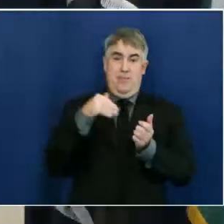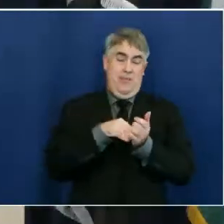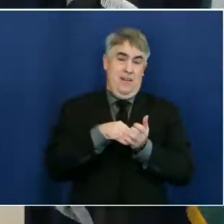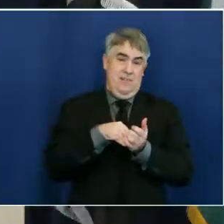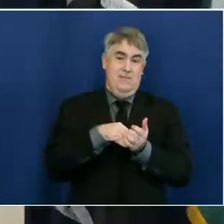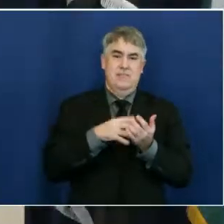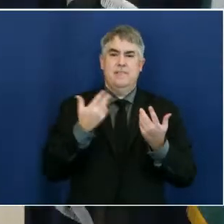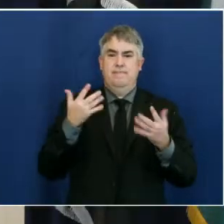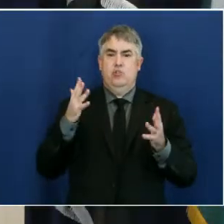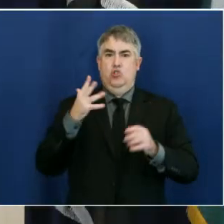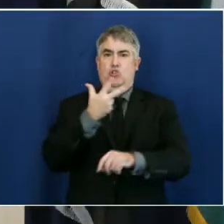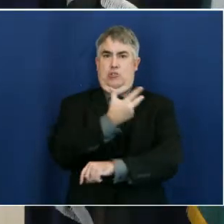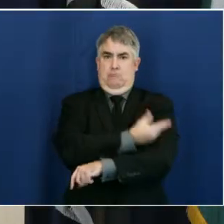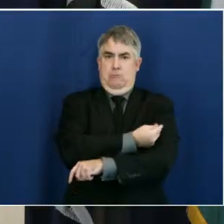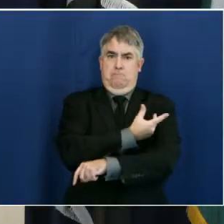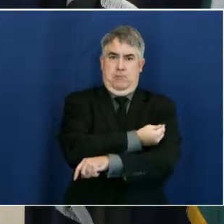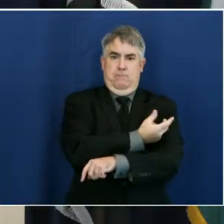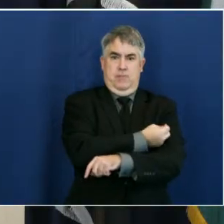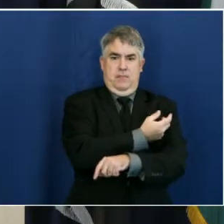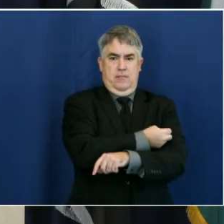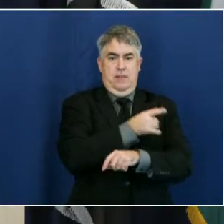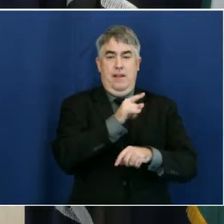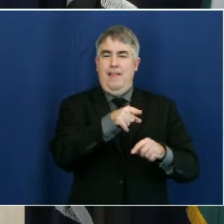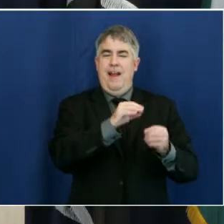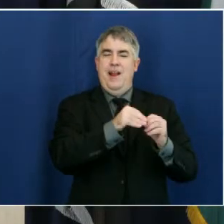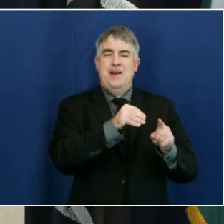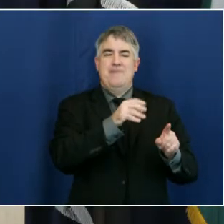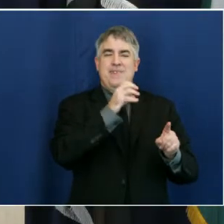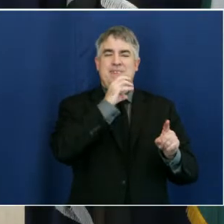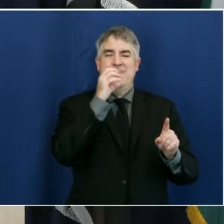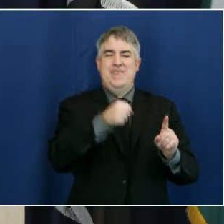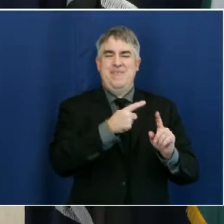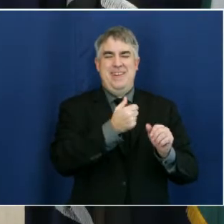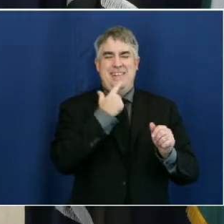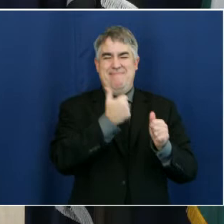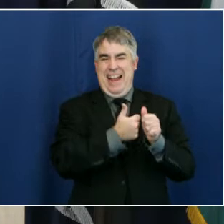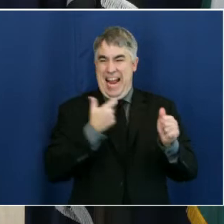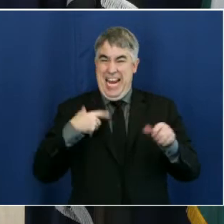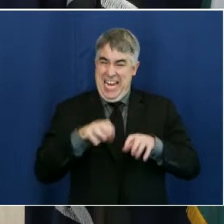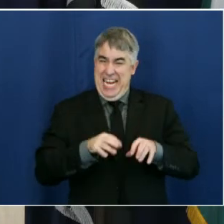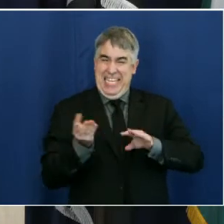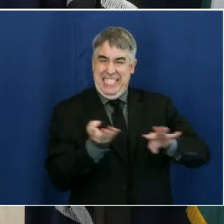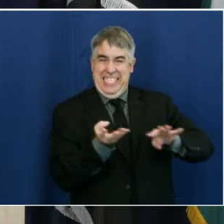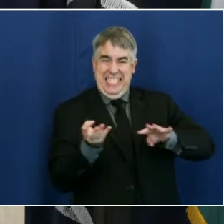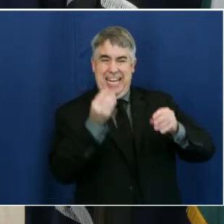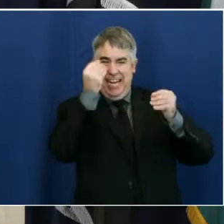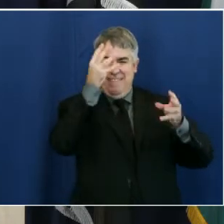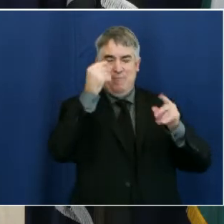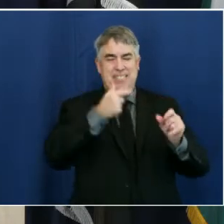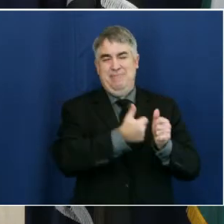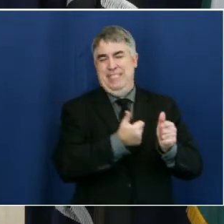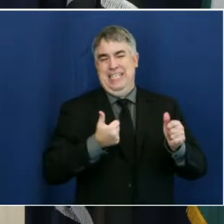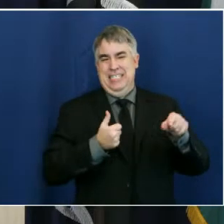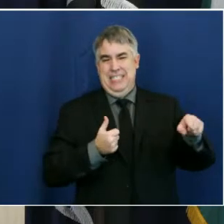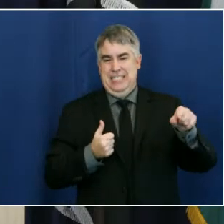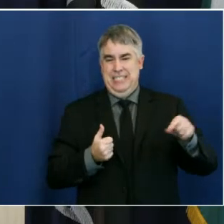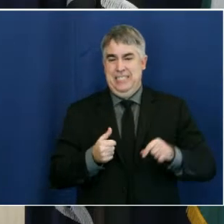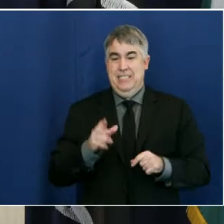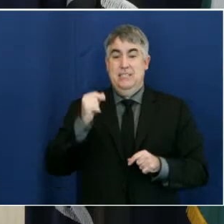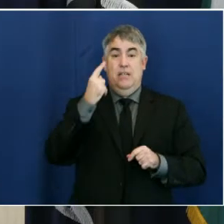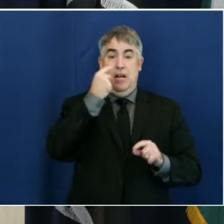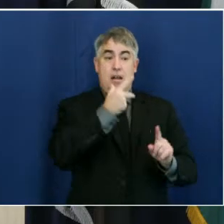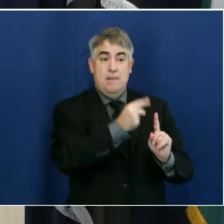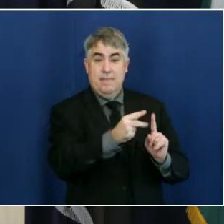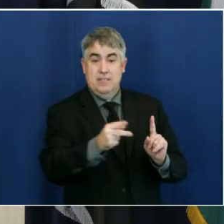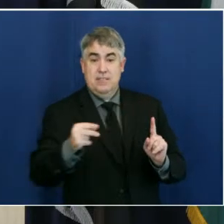Again, there is a lag on this. We know that the actual number of administered dosages is much higher. People have to catch up the paperwork